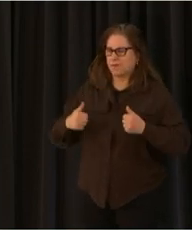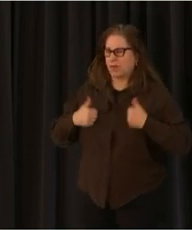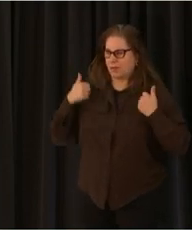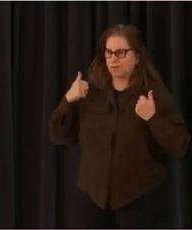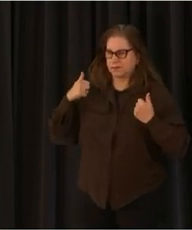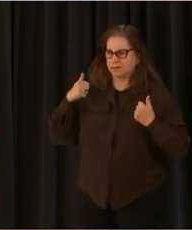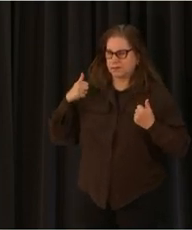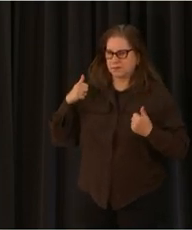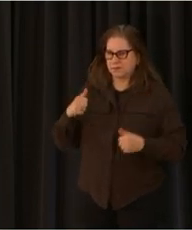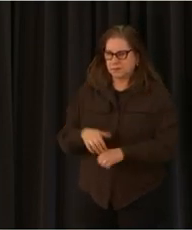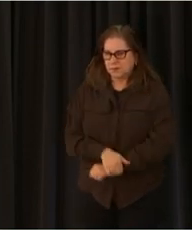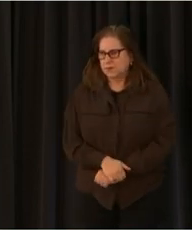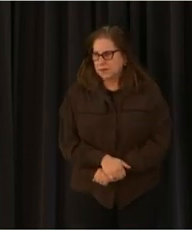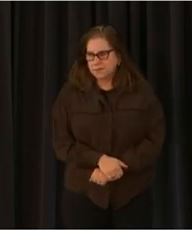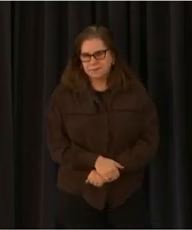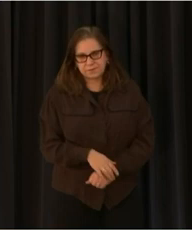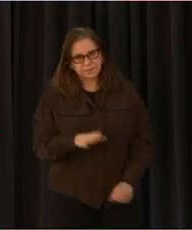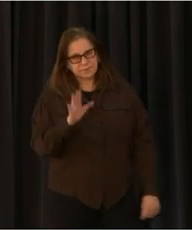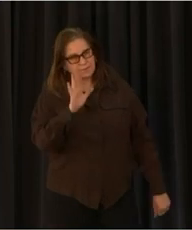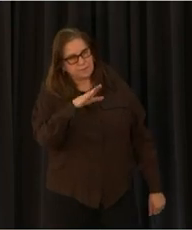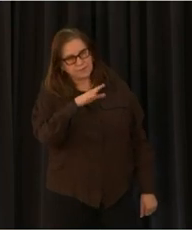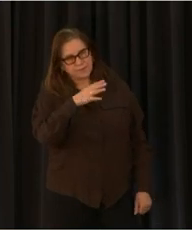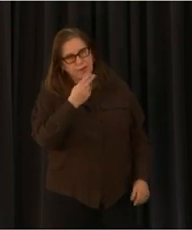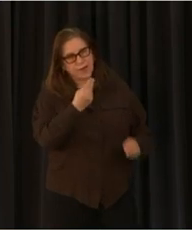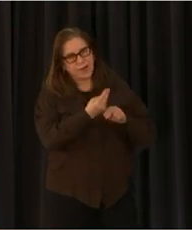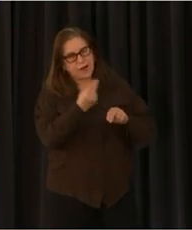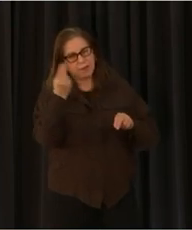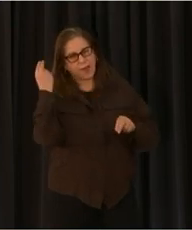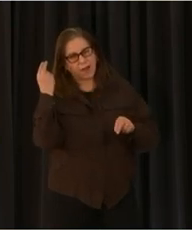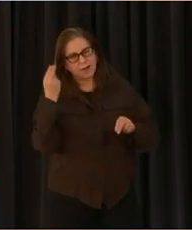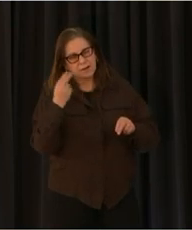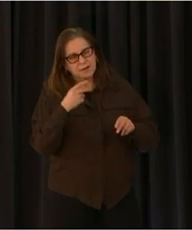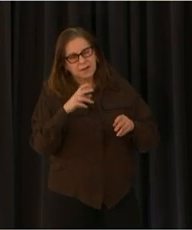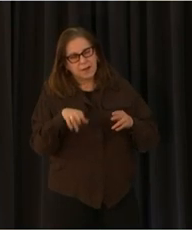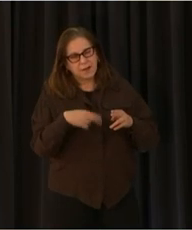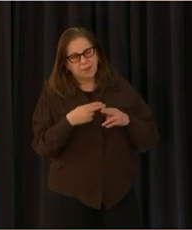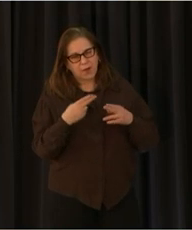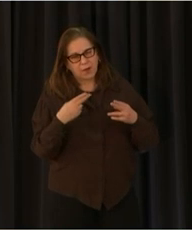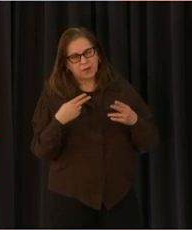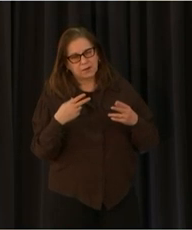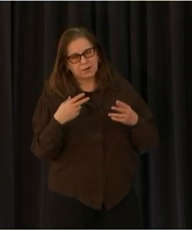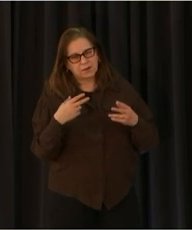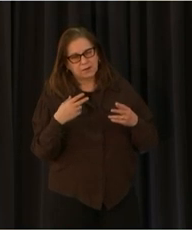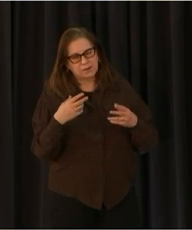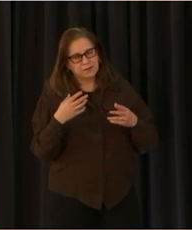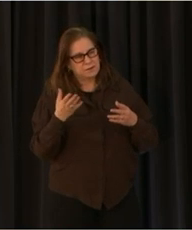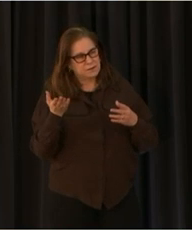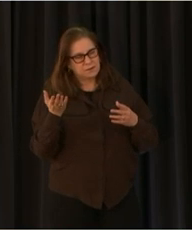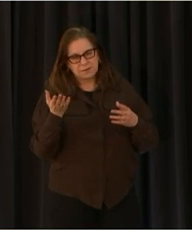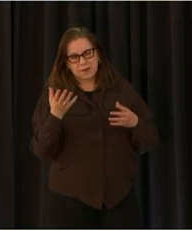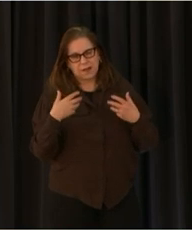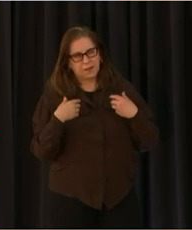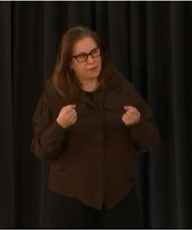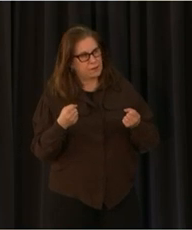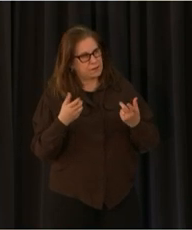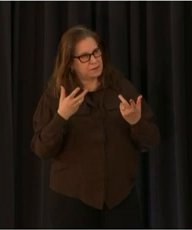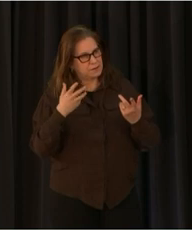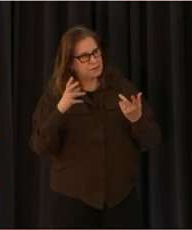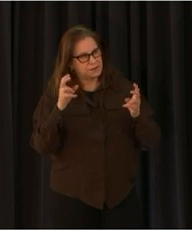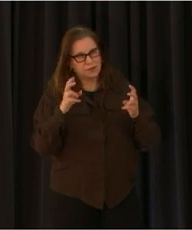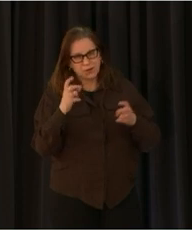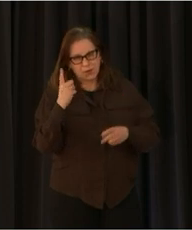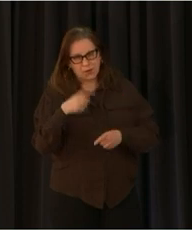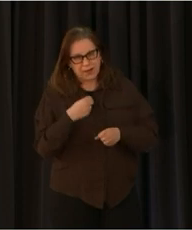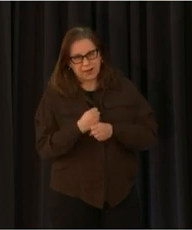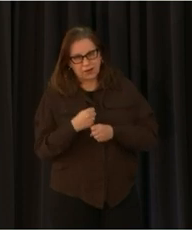Thank you. And Mayor, looking back, she mentioned financial health. Just curious, your thoughts. A year ago, when I guess the